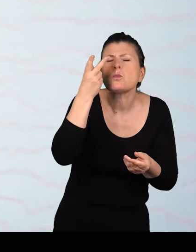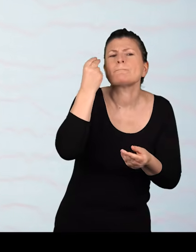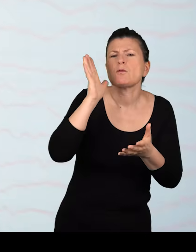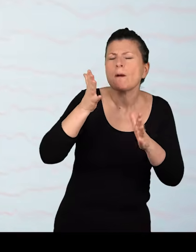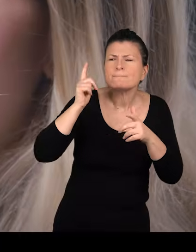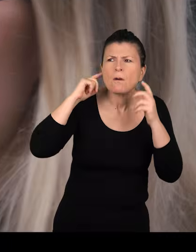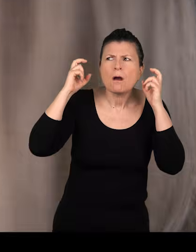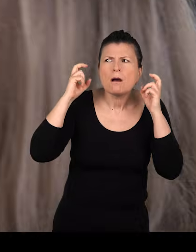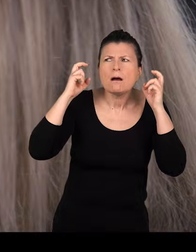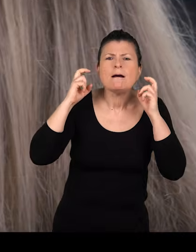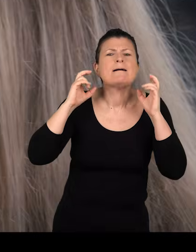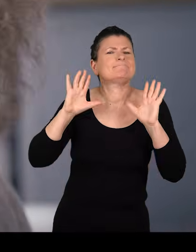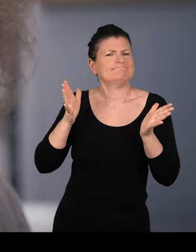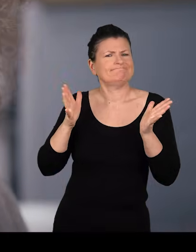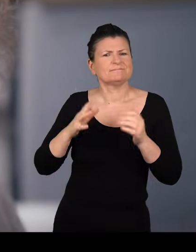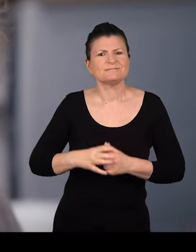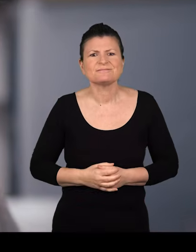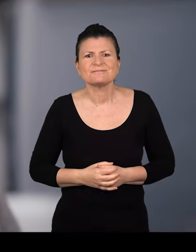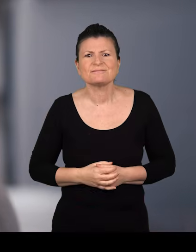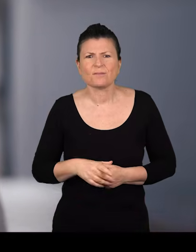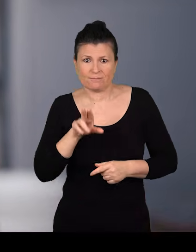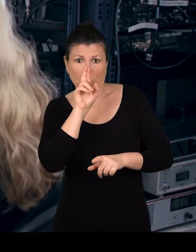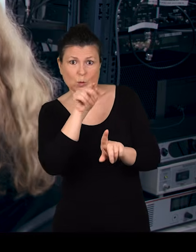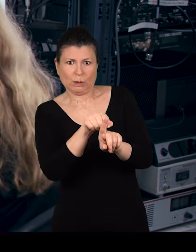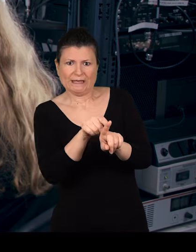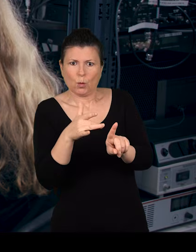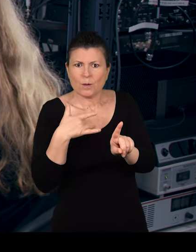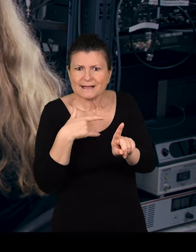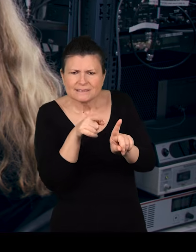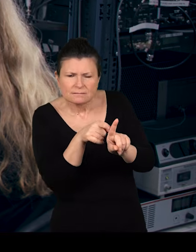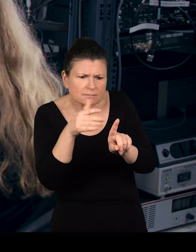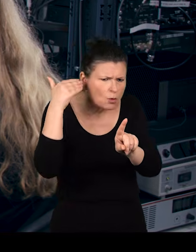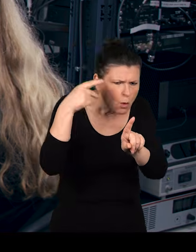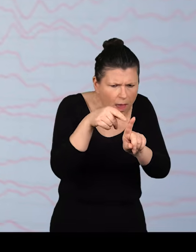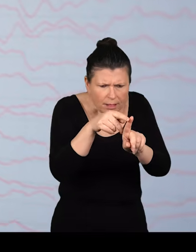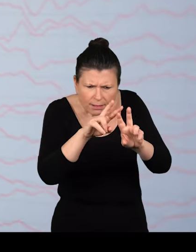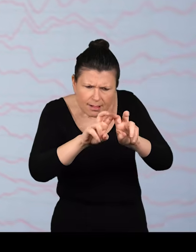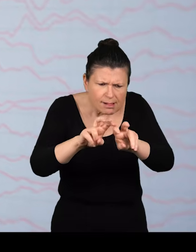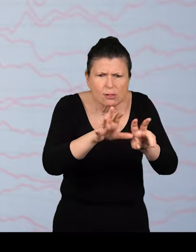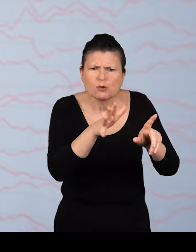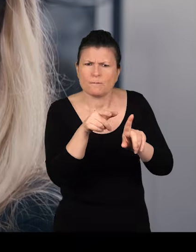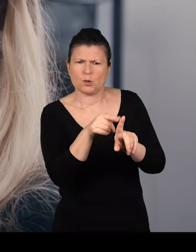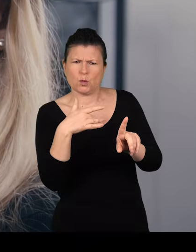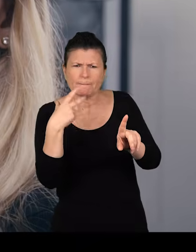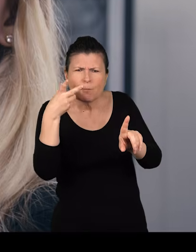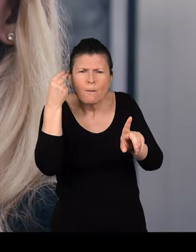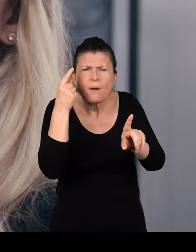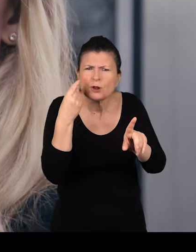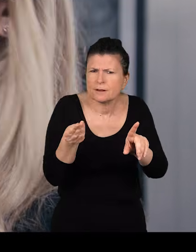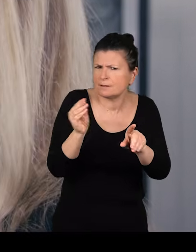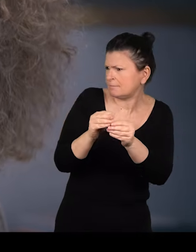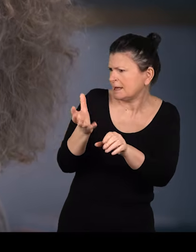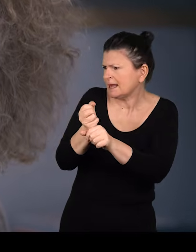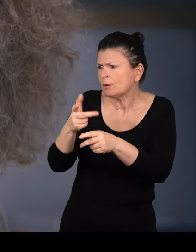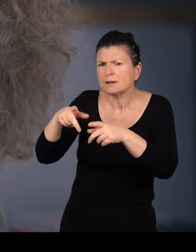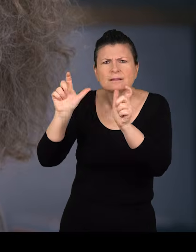understand what mechanisms are involved. We use the mouse because we can understand what's going on inside the ear, but we're